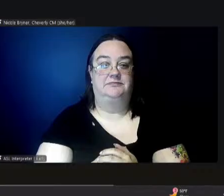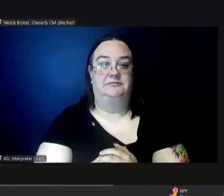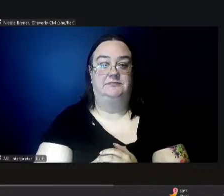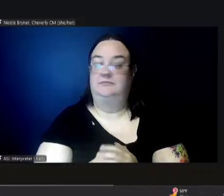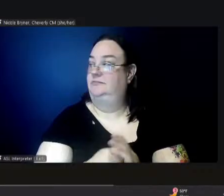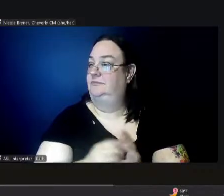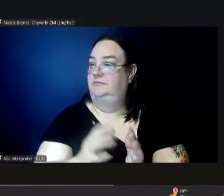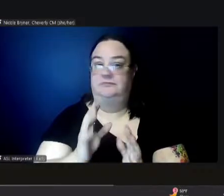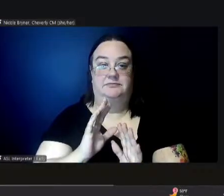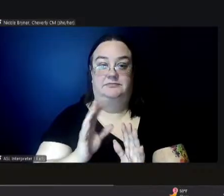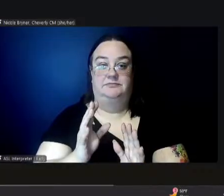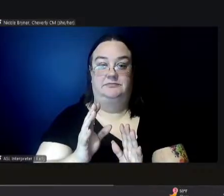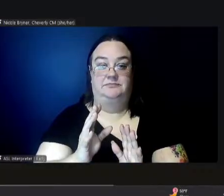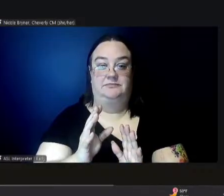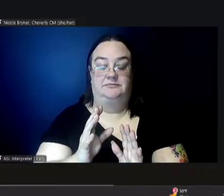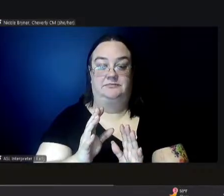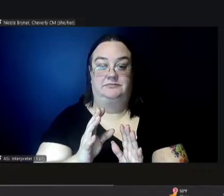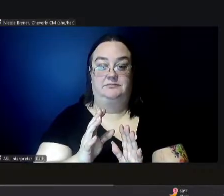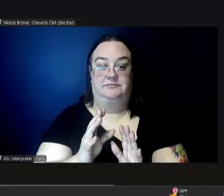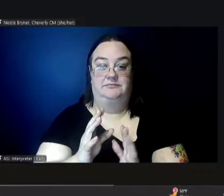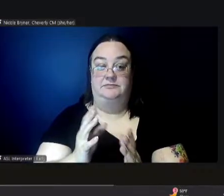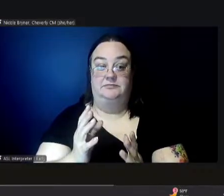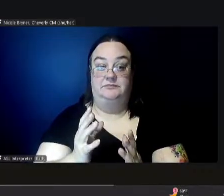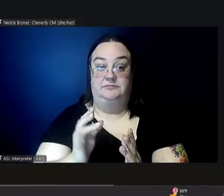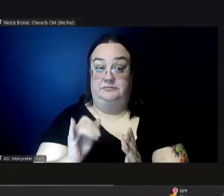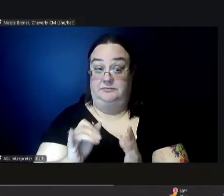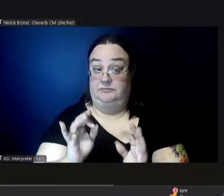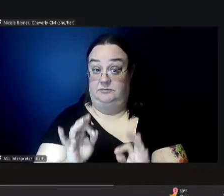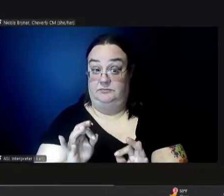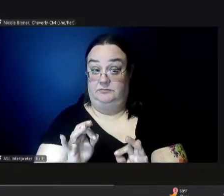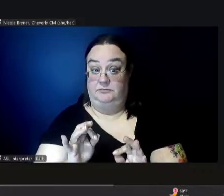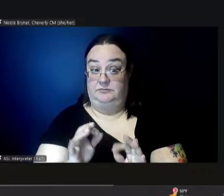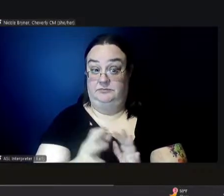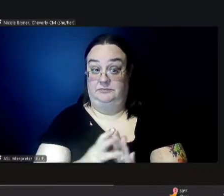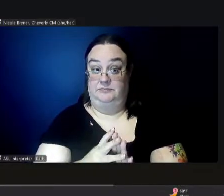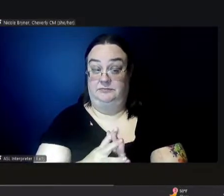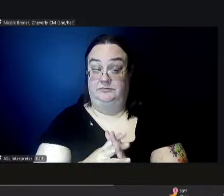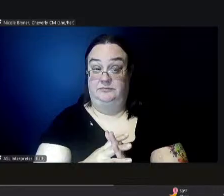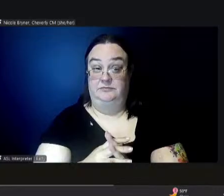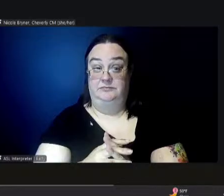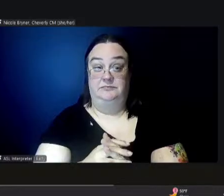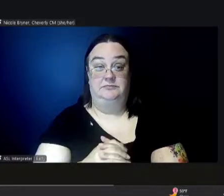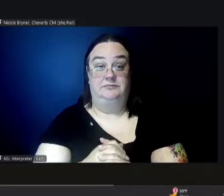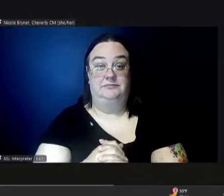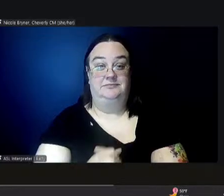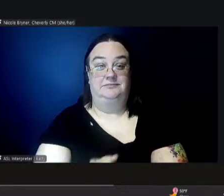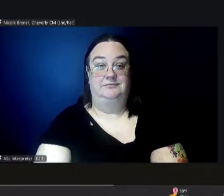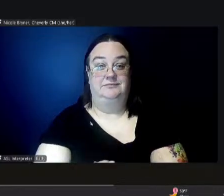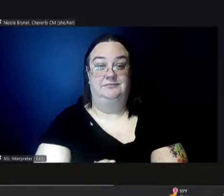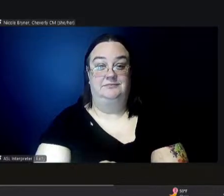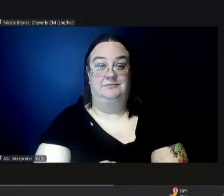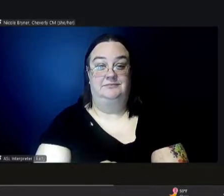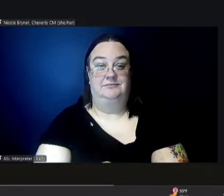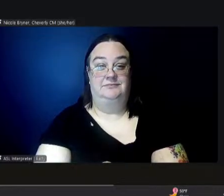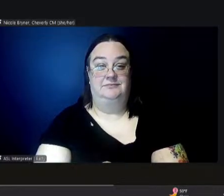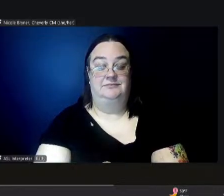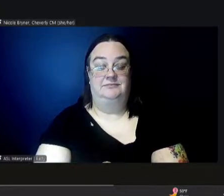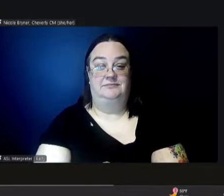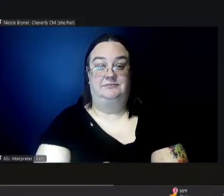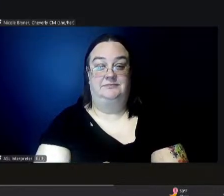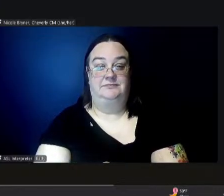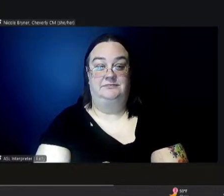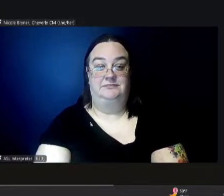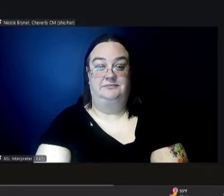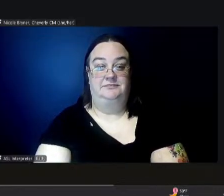What do you need us to do? This one? The whole thing? Okay. Skylar, can we take the whole